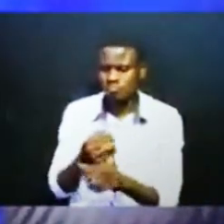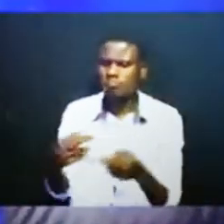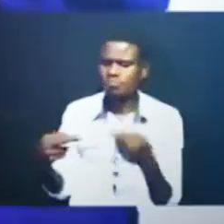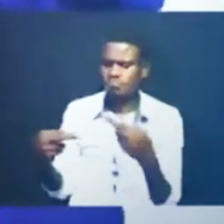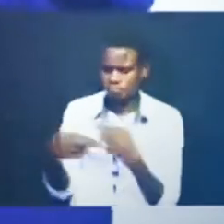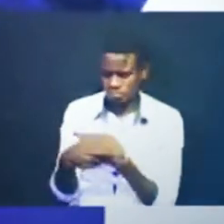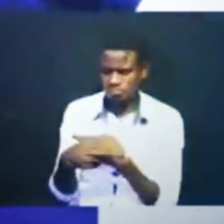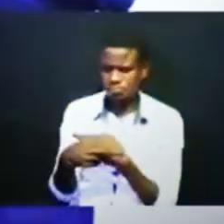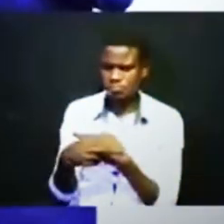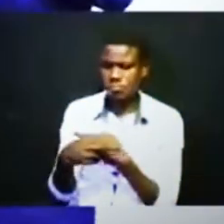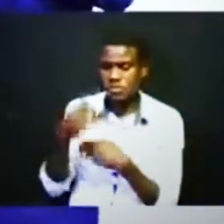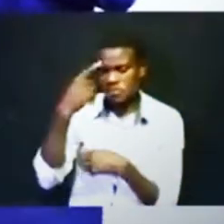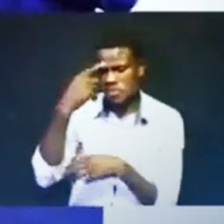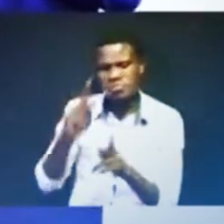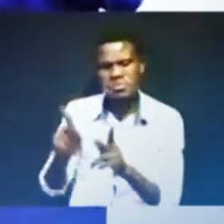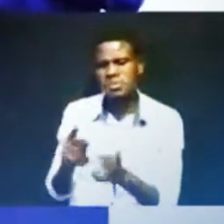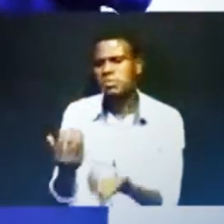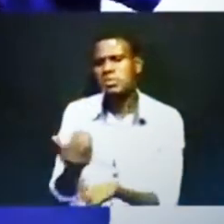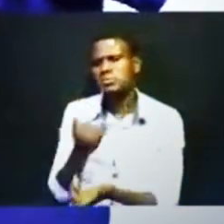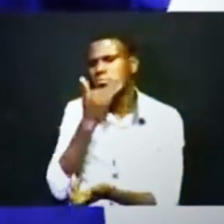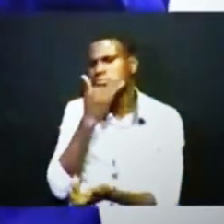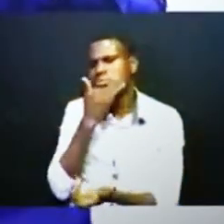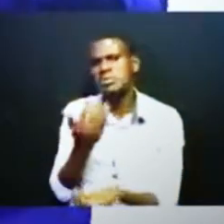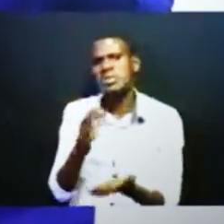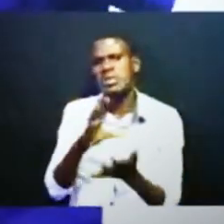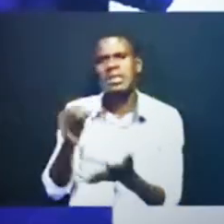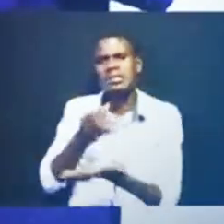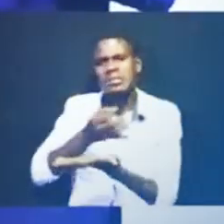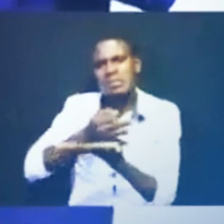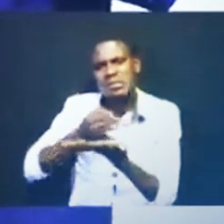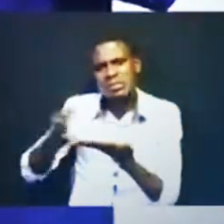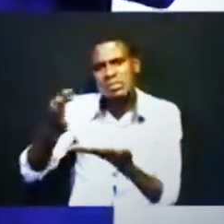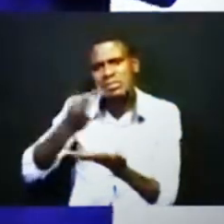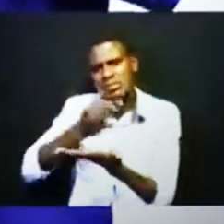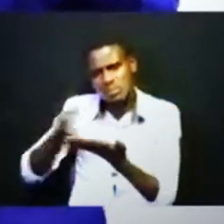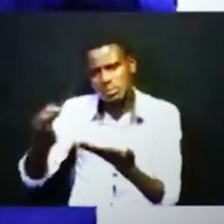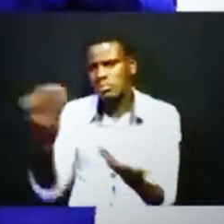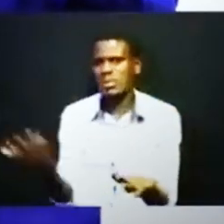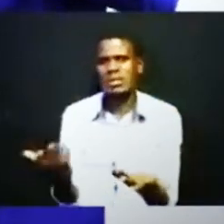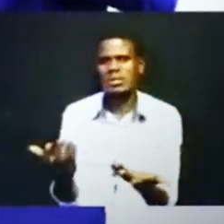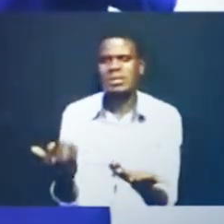for people's genuine mistakes and failings. See,